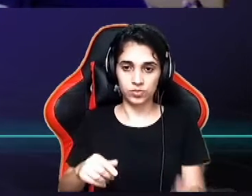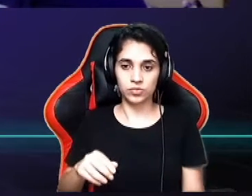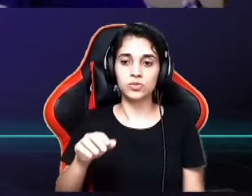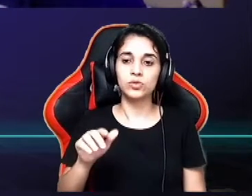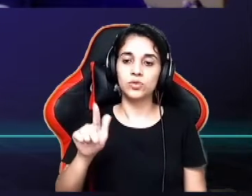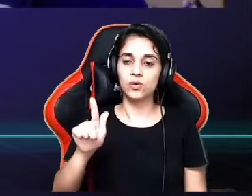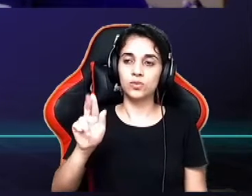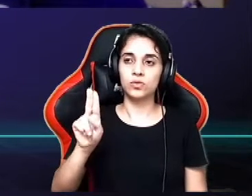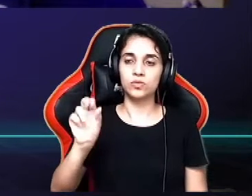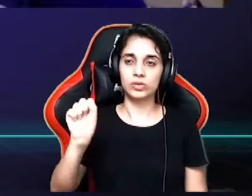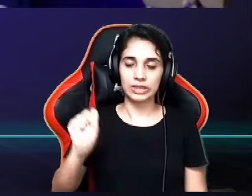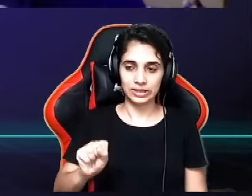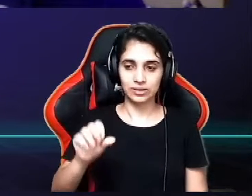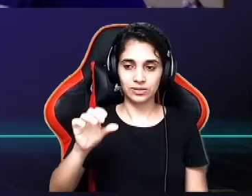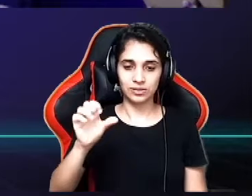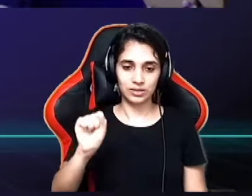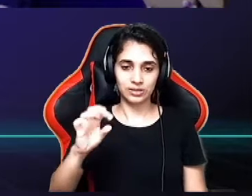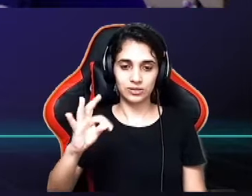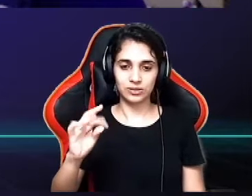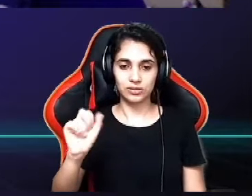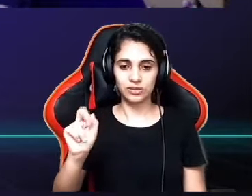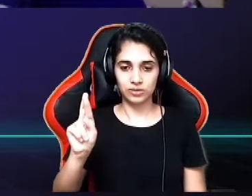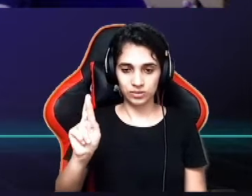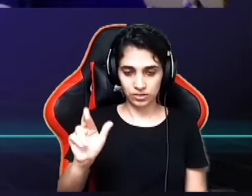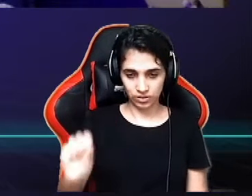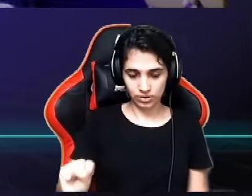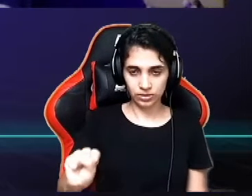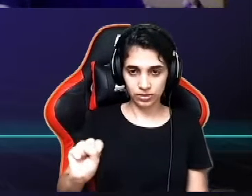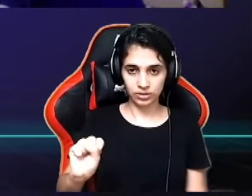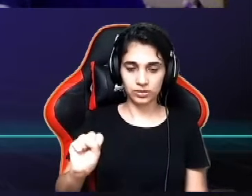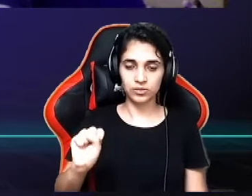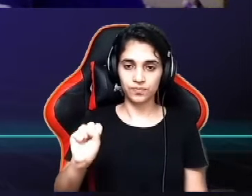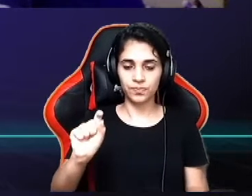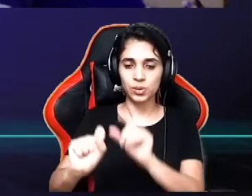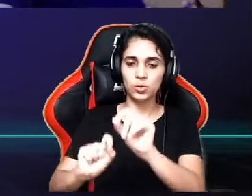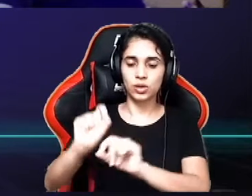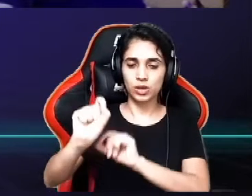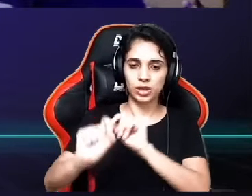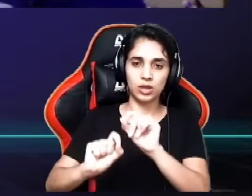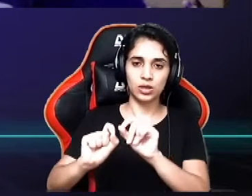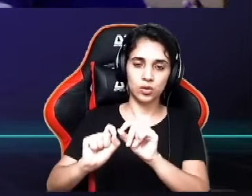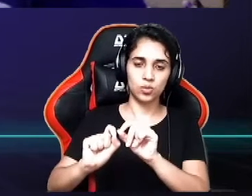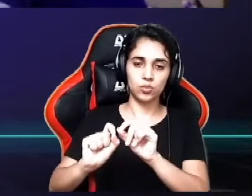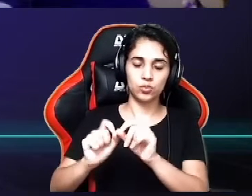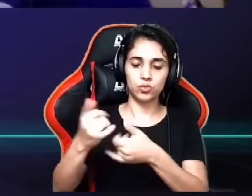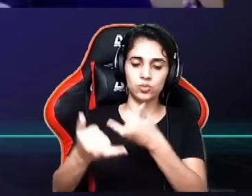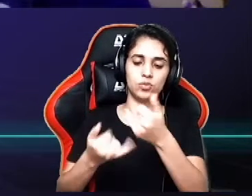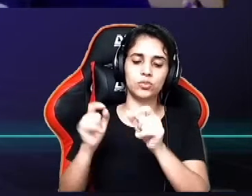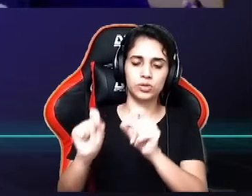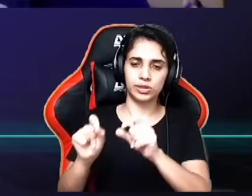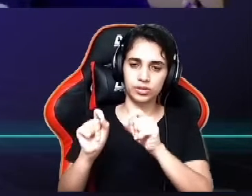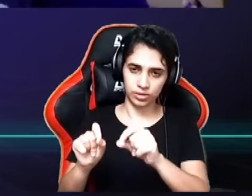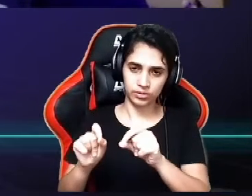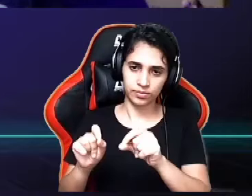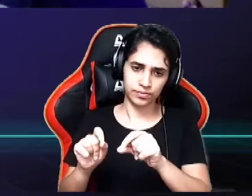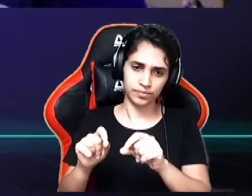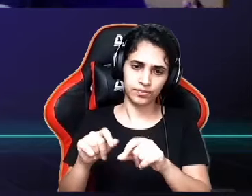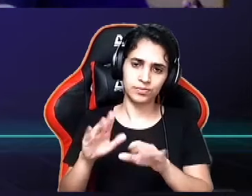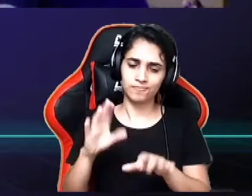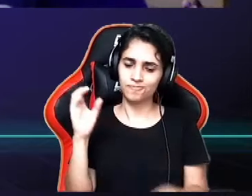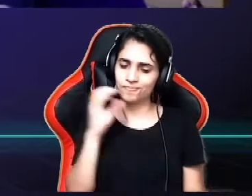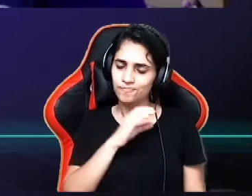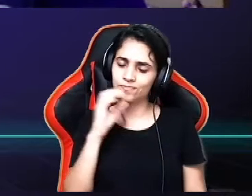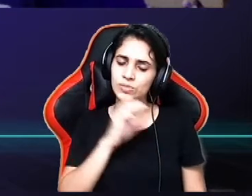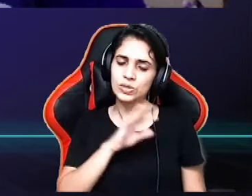about Gunstars. Gunstars, we had the pleasure and the privilege of sharing in the last big festival, but it